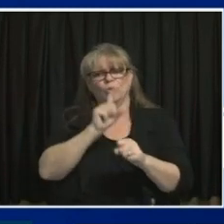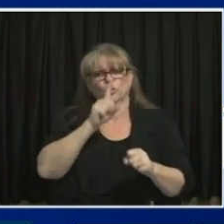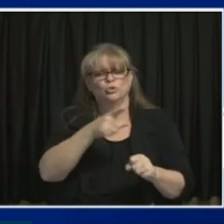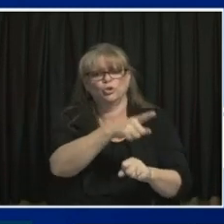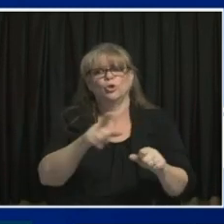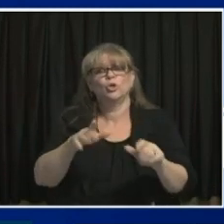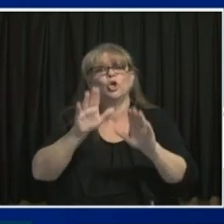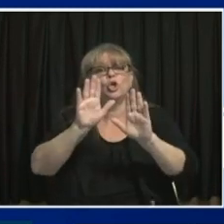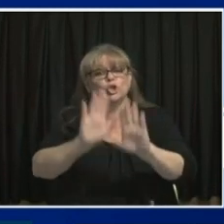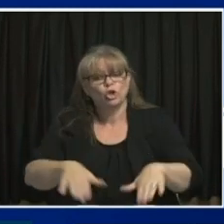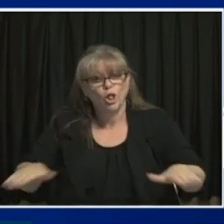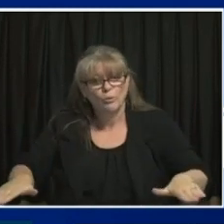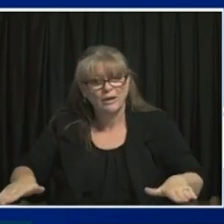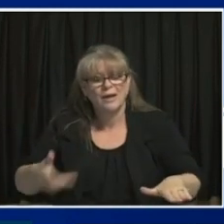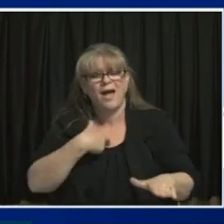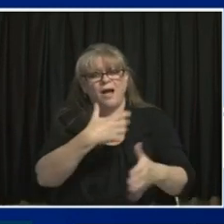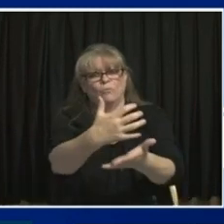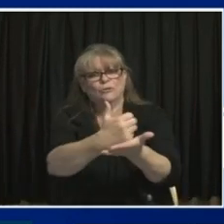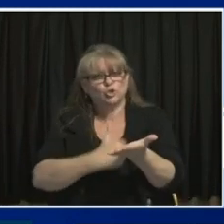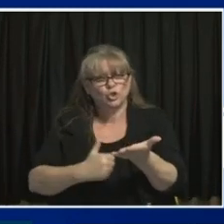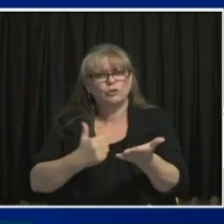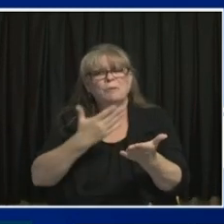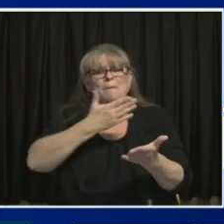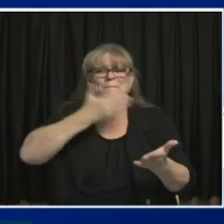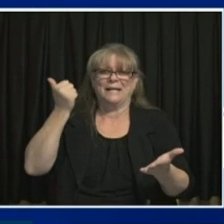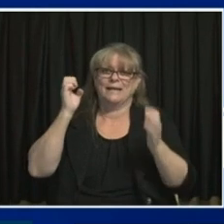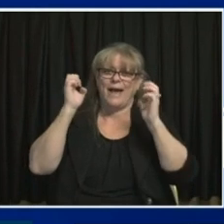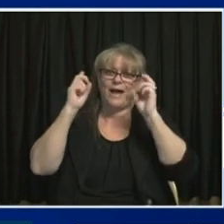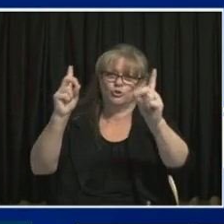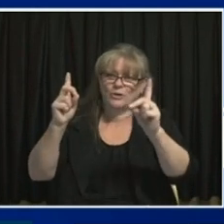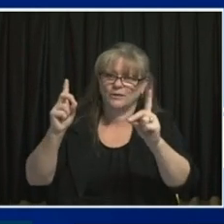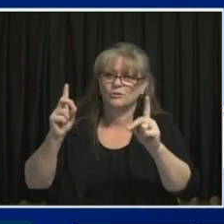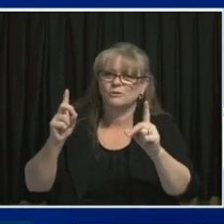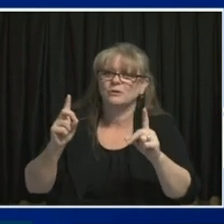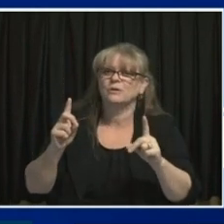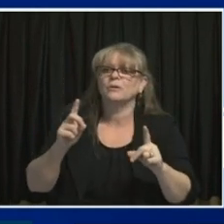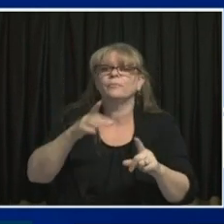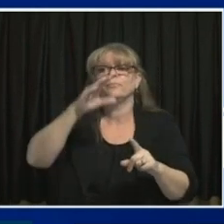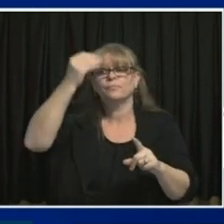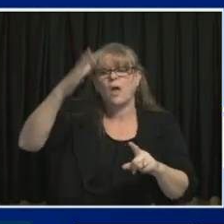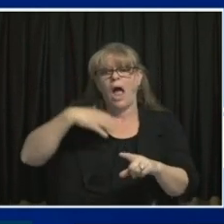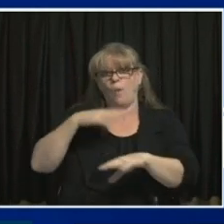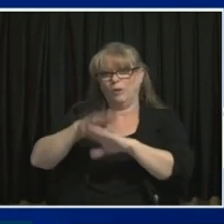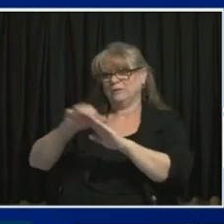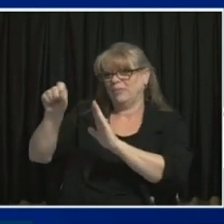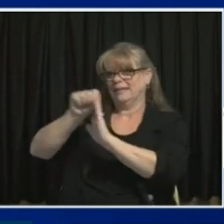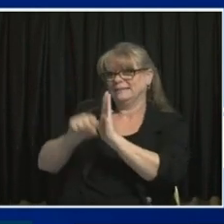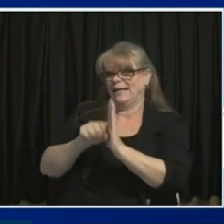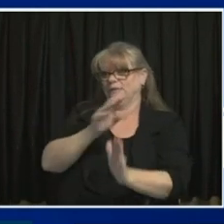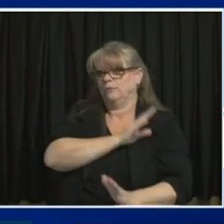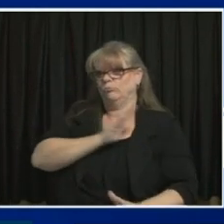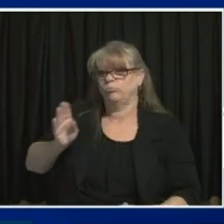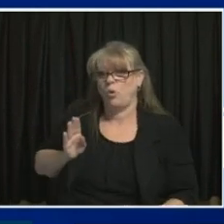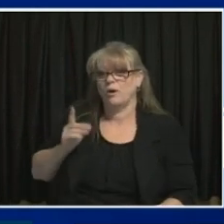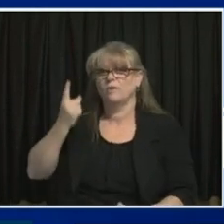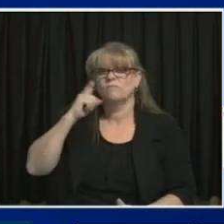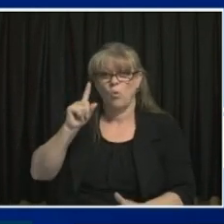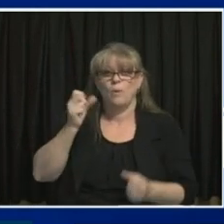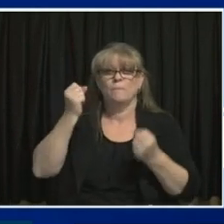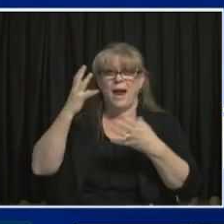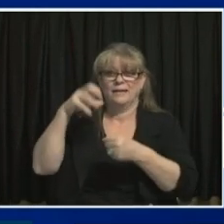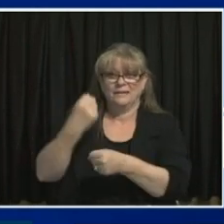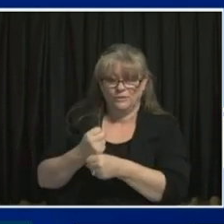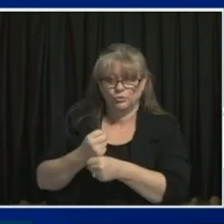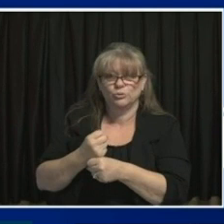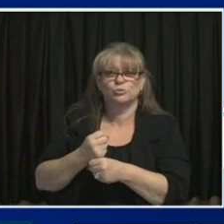focus throughout much of my life. 6 years on the State Board of Education, founder and superintendent of a charter school. I served on the Education Committee in Congress and